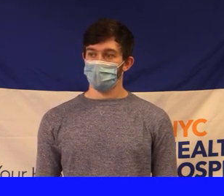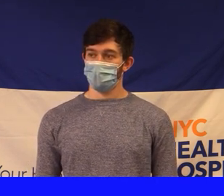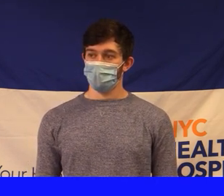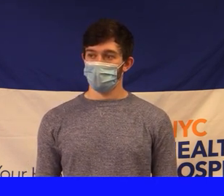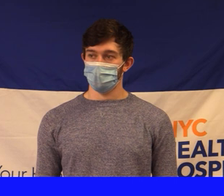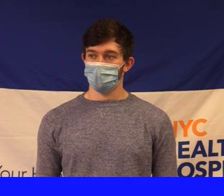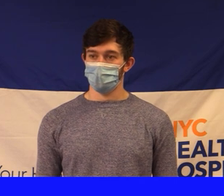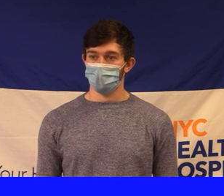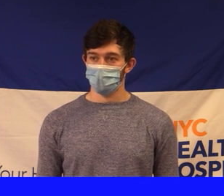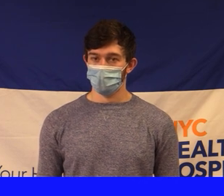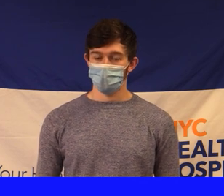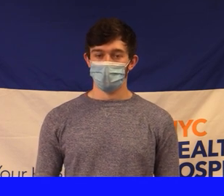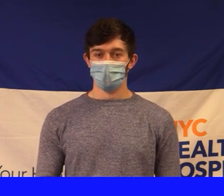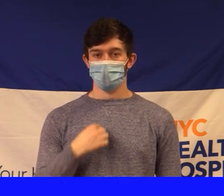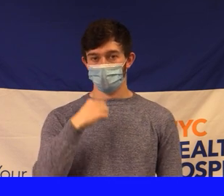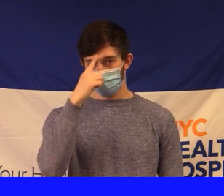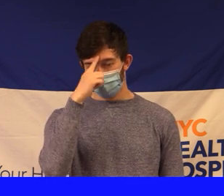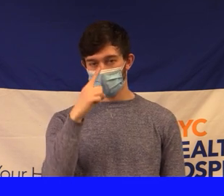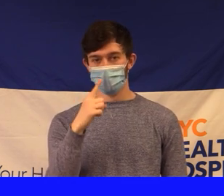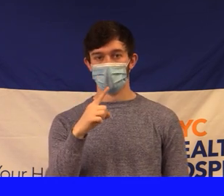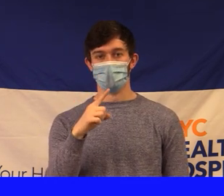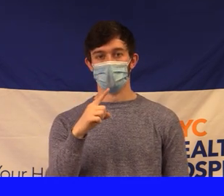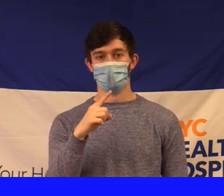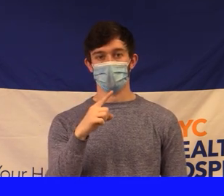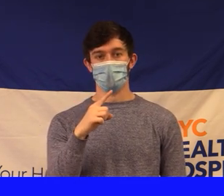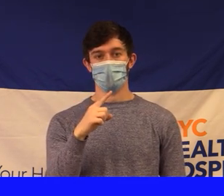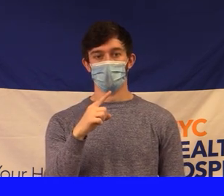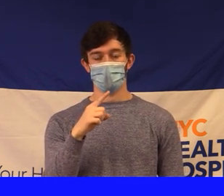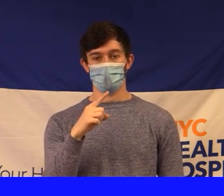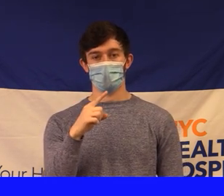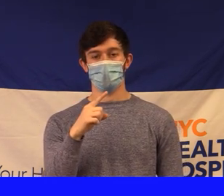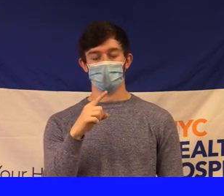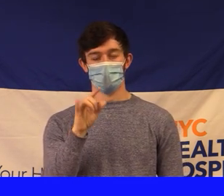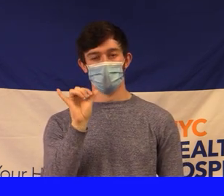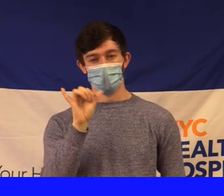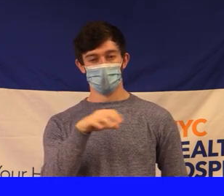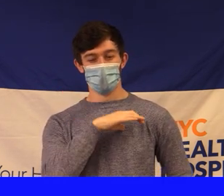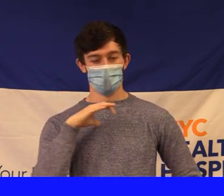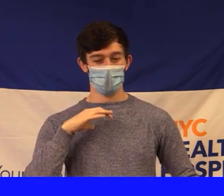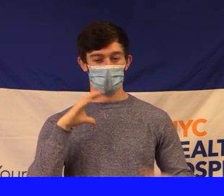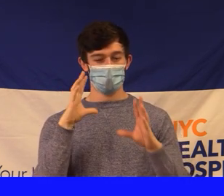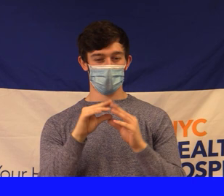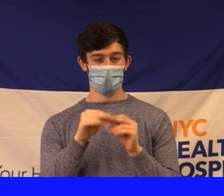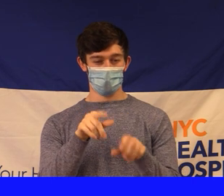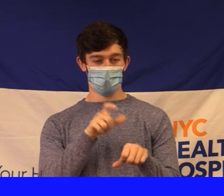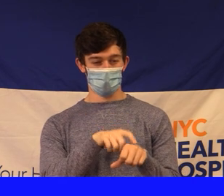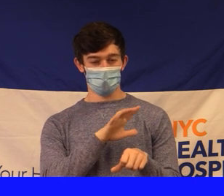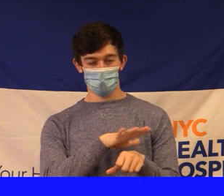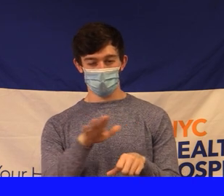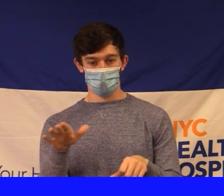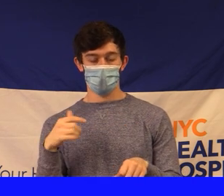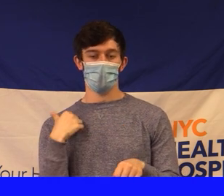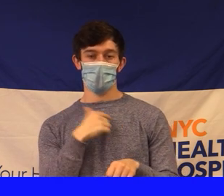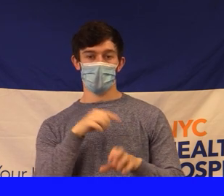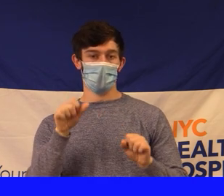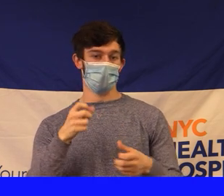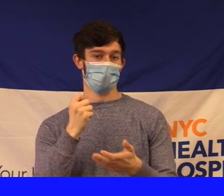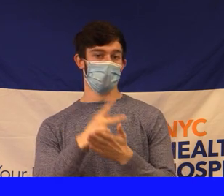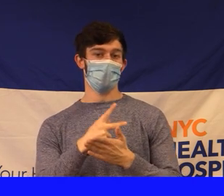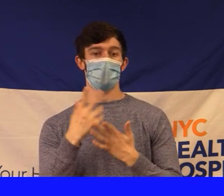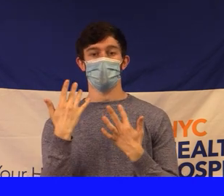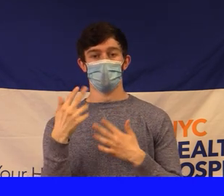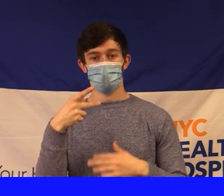because of the timing of MNPA committee meetings, you know, we could vote to approve pending